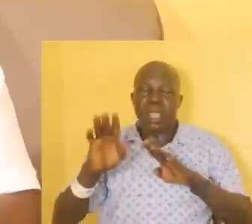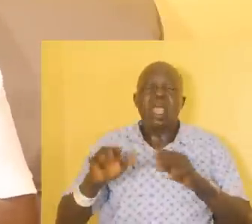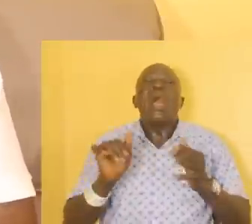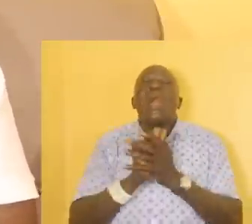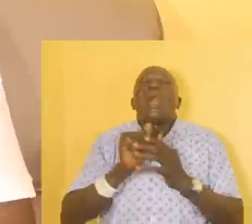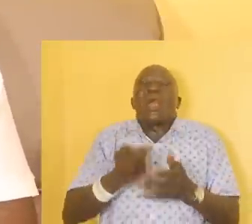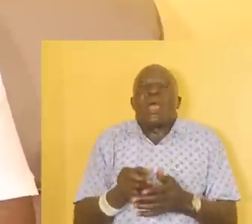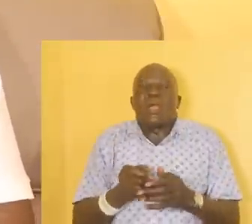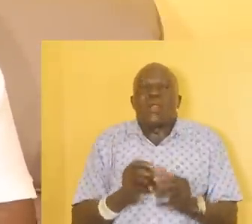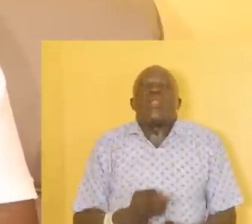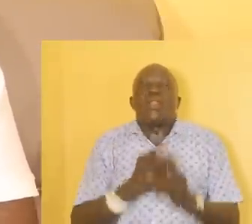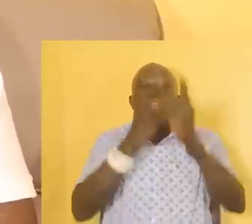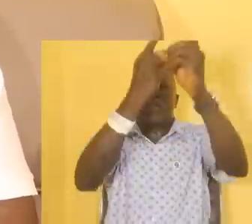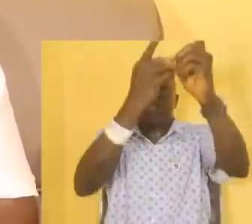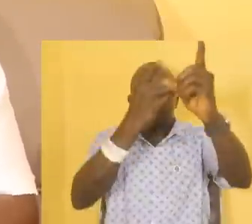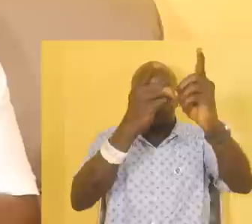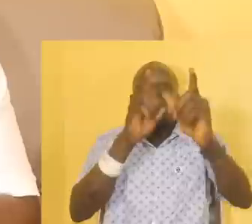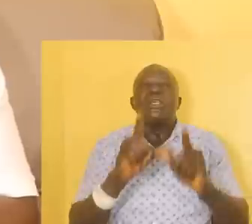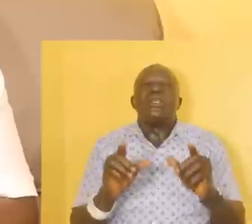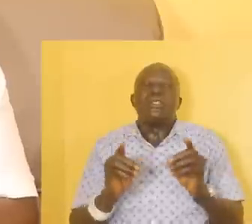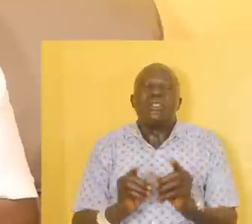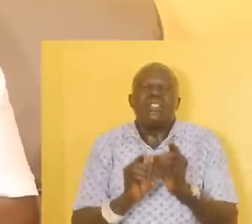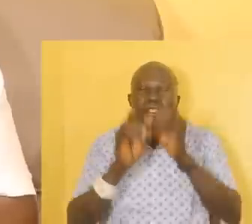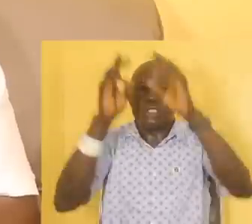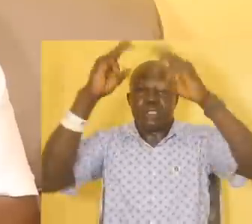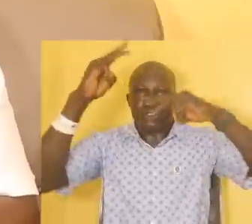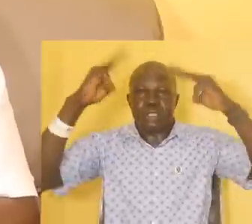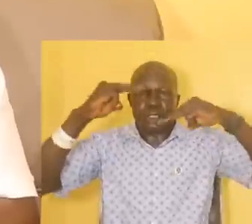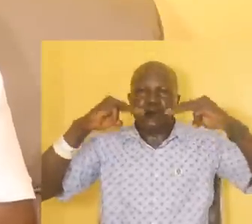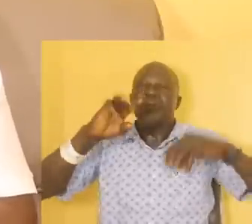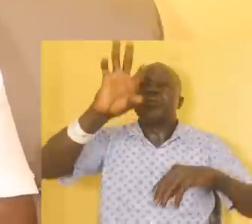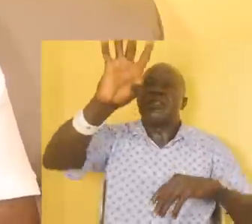Add and launch, I will launch IRI